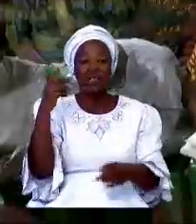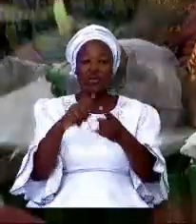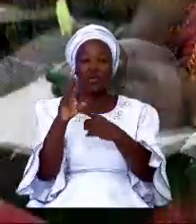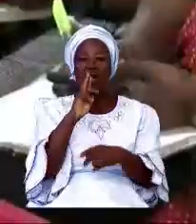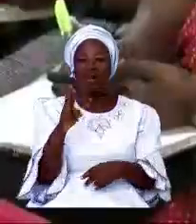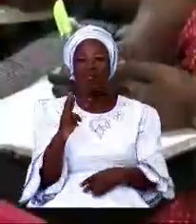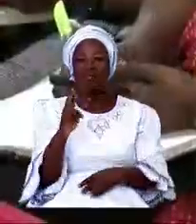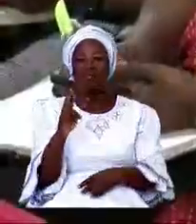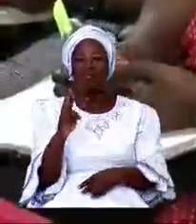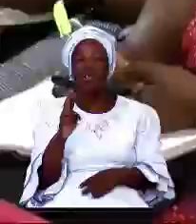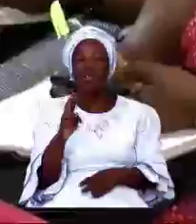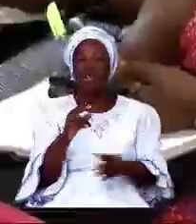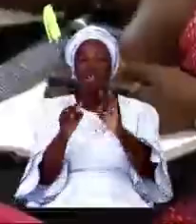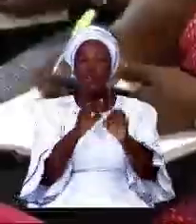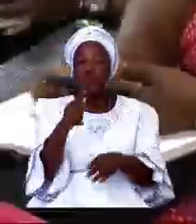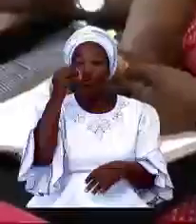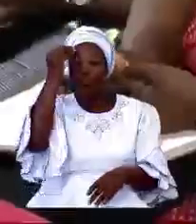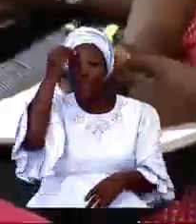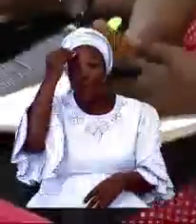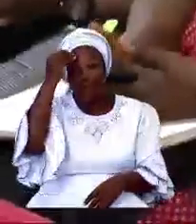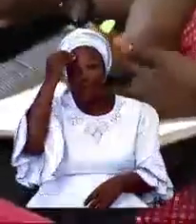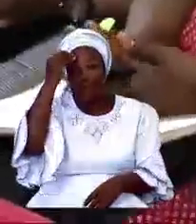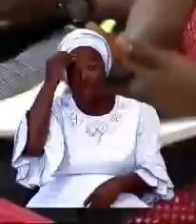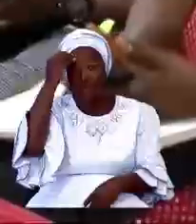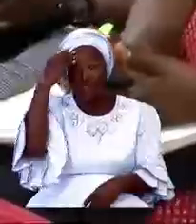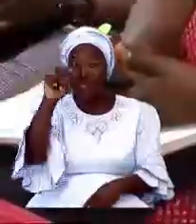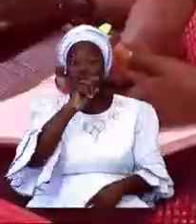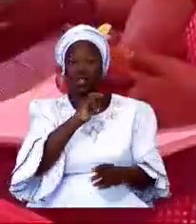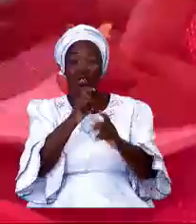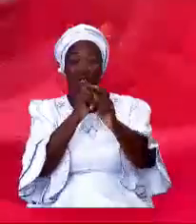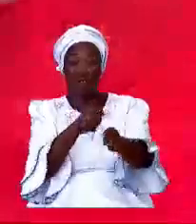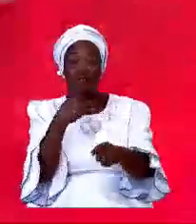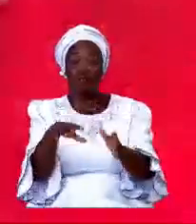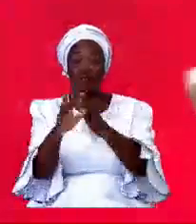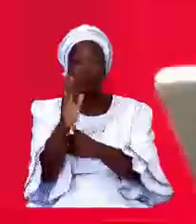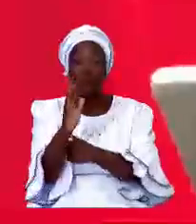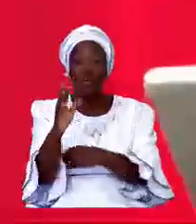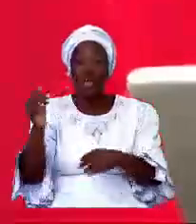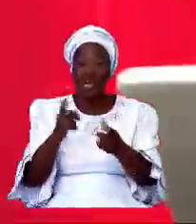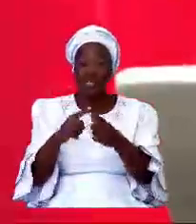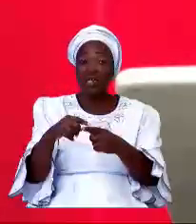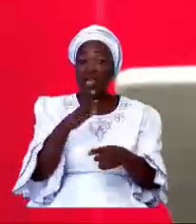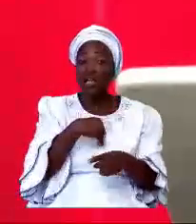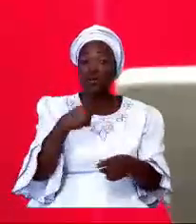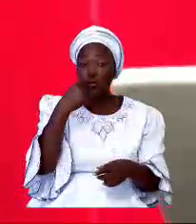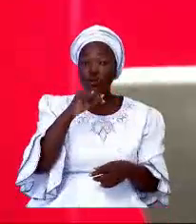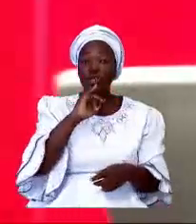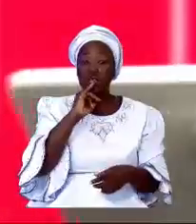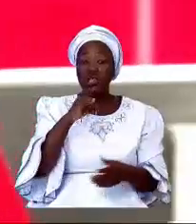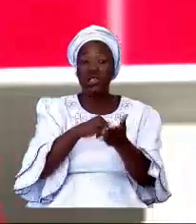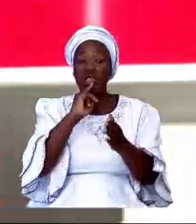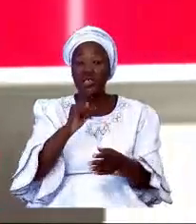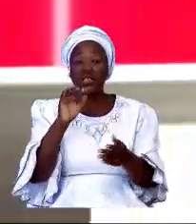says, "Jesus answered and said unto her, If thou knewest the gift of